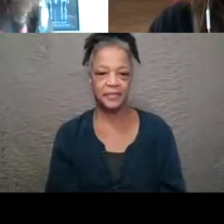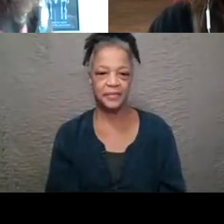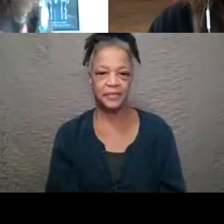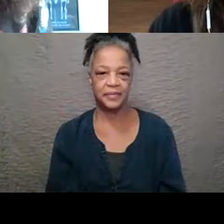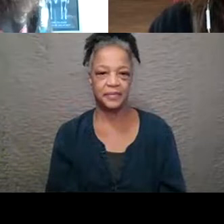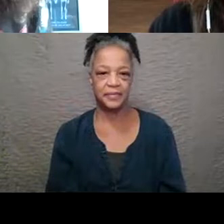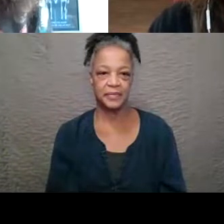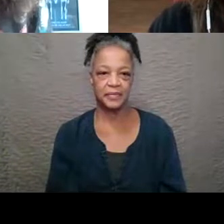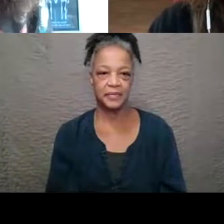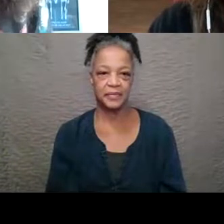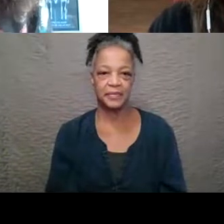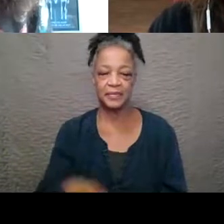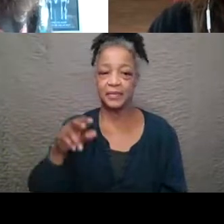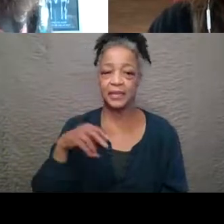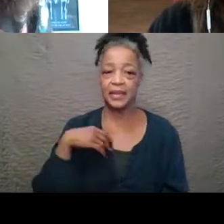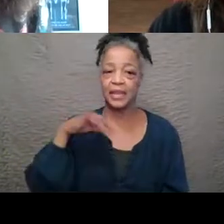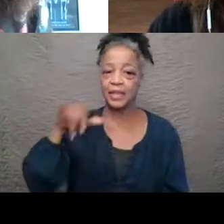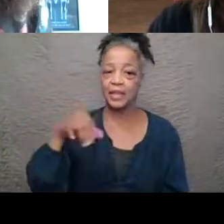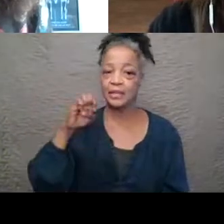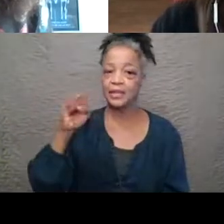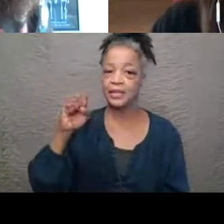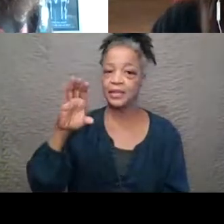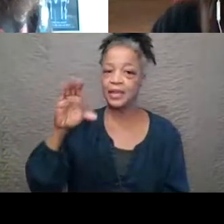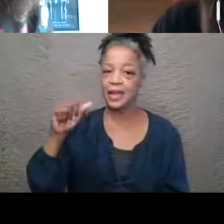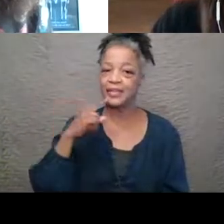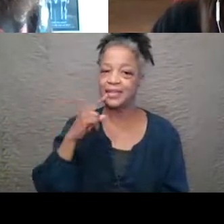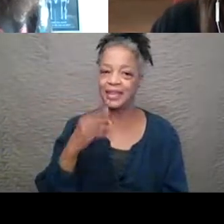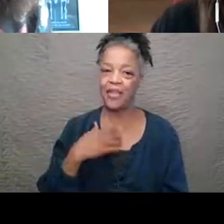That is really encouraging. Thank you for that.